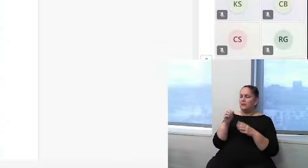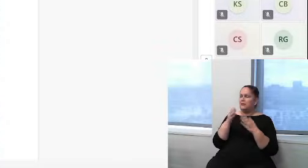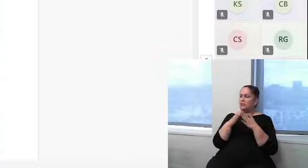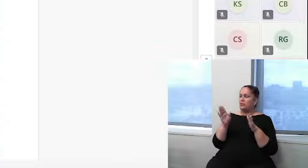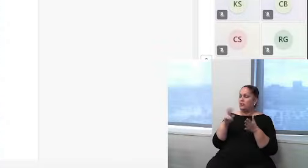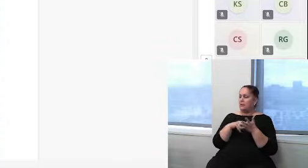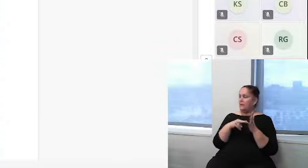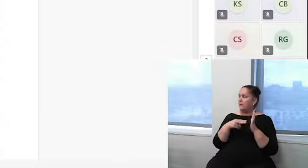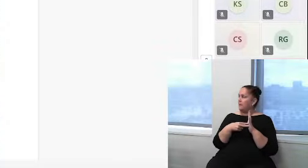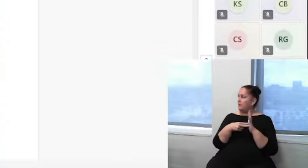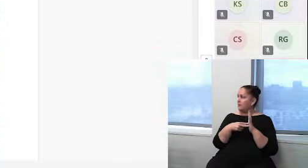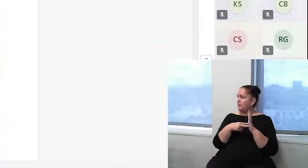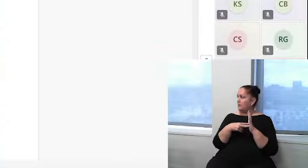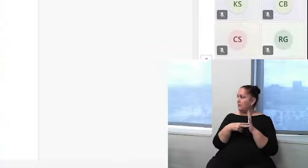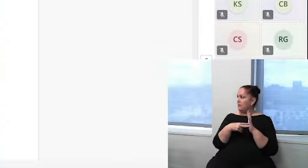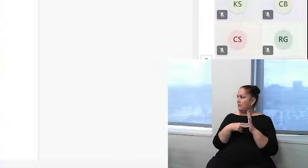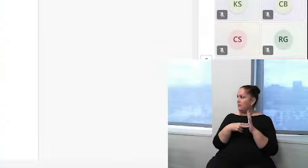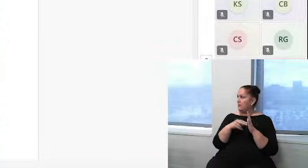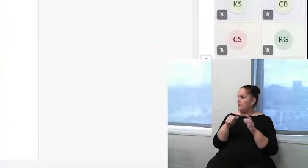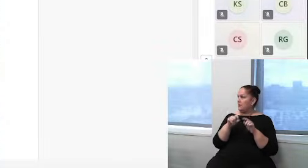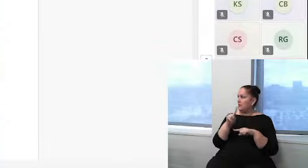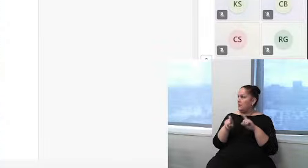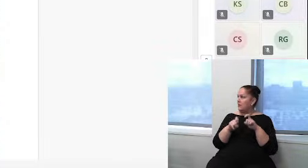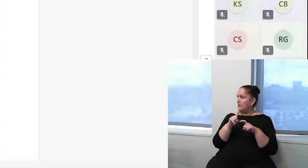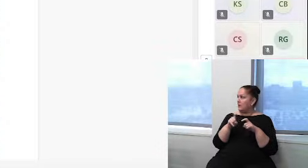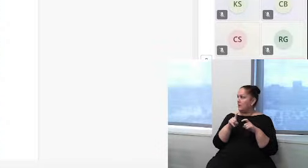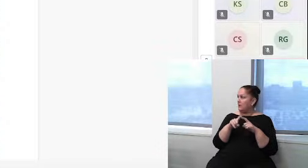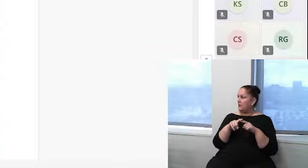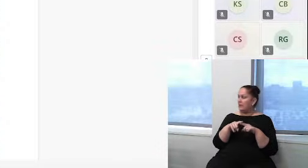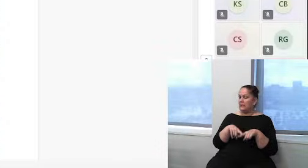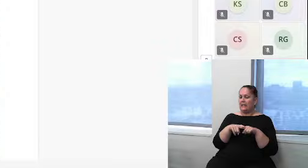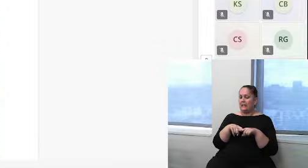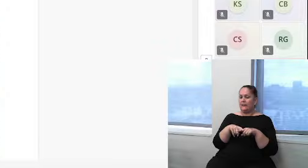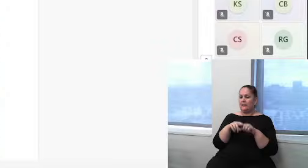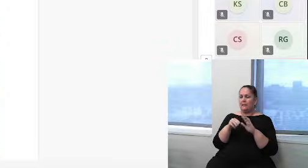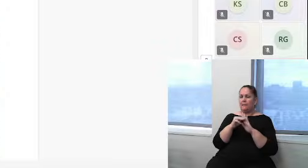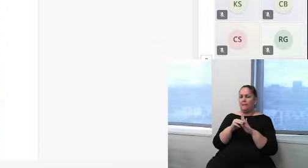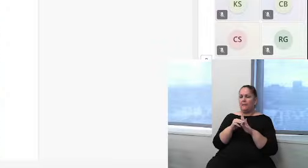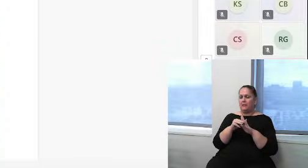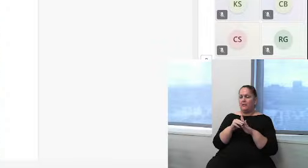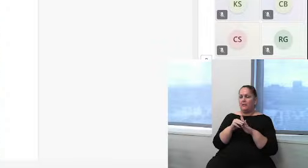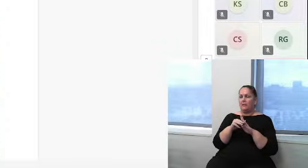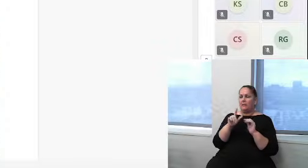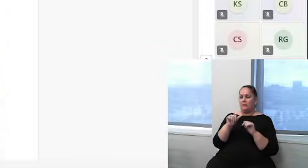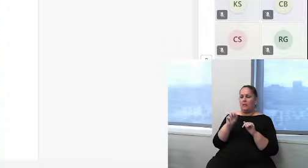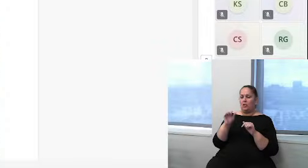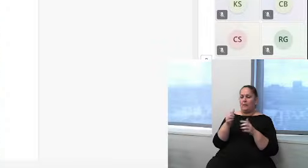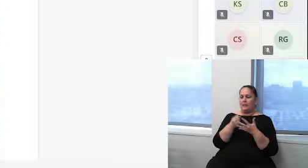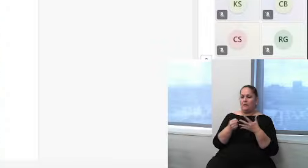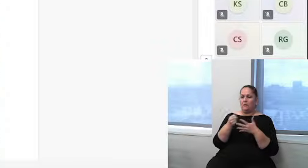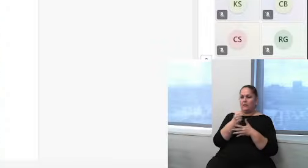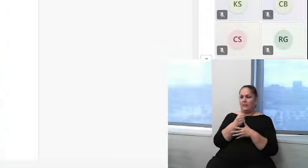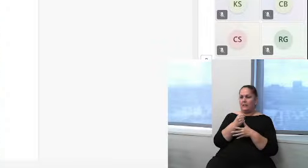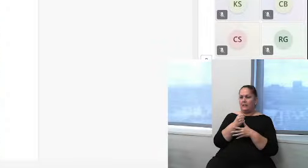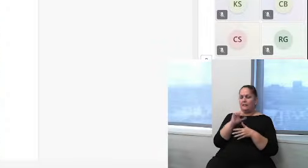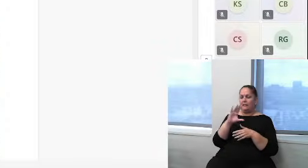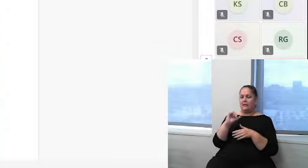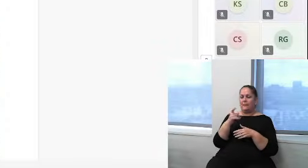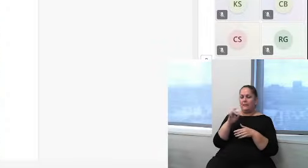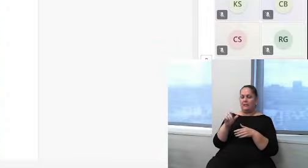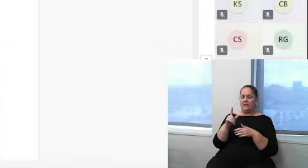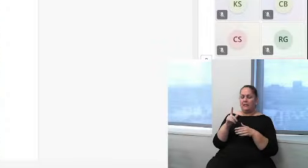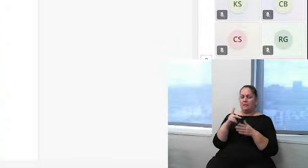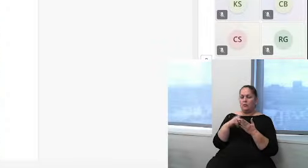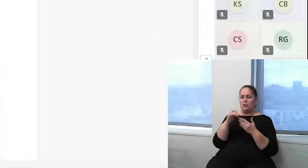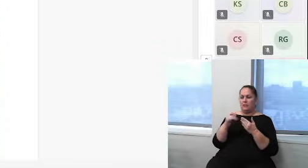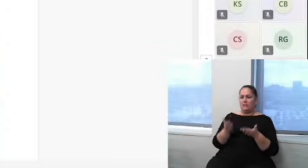Yeah, so the general purpose is to interrogate the reliability model by which LUMA prioritized the